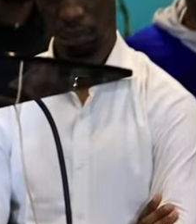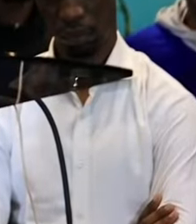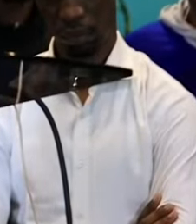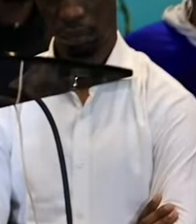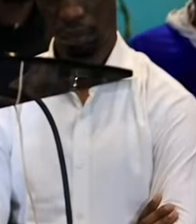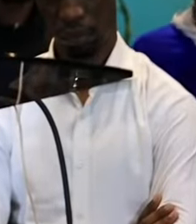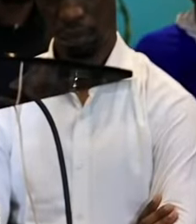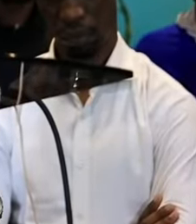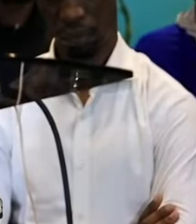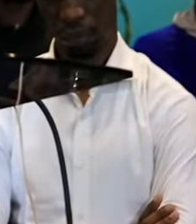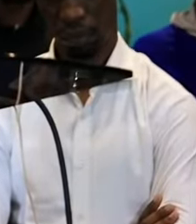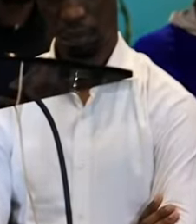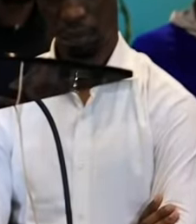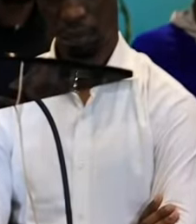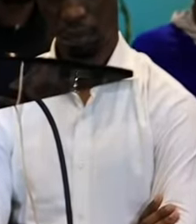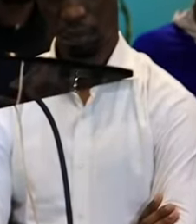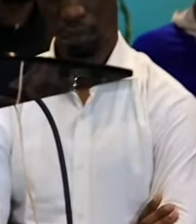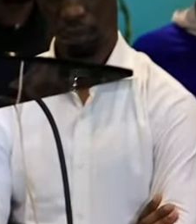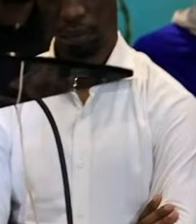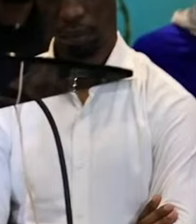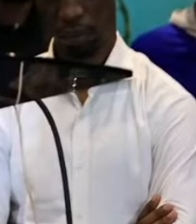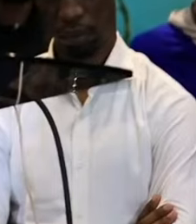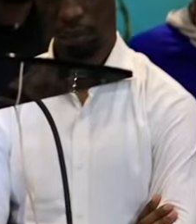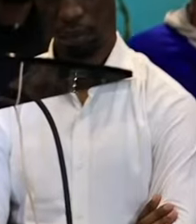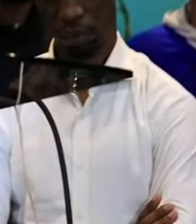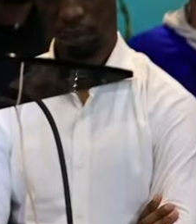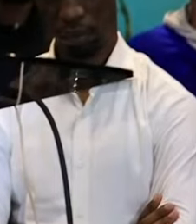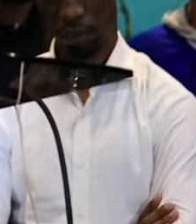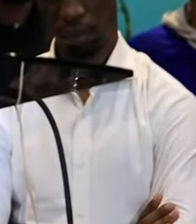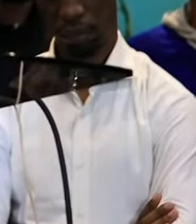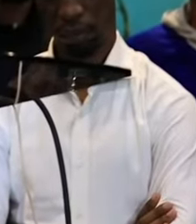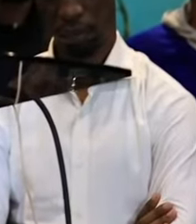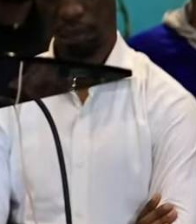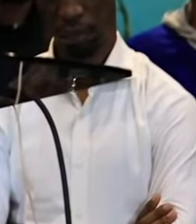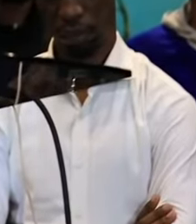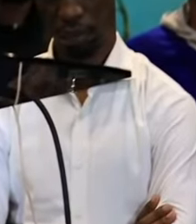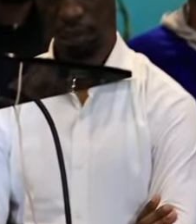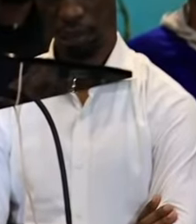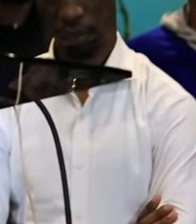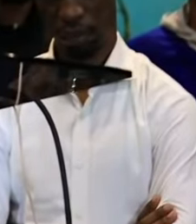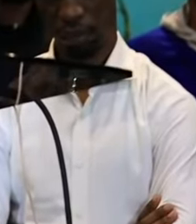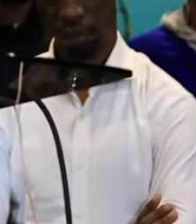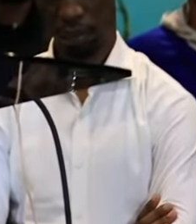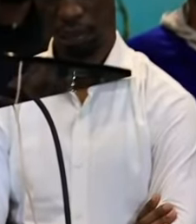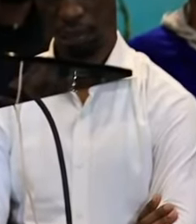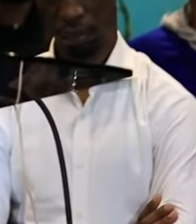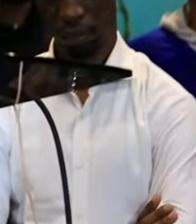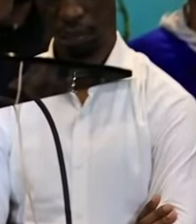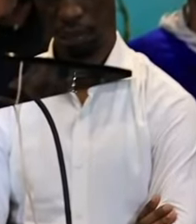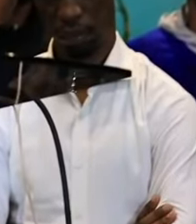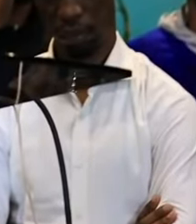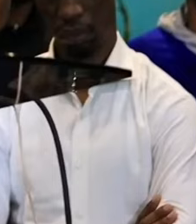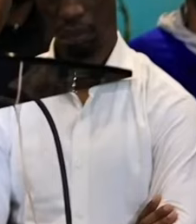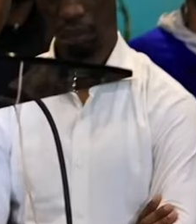Jesus. I want to be baptized. I first want a relationship with heaven. Then I